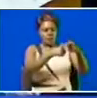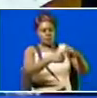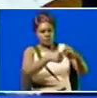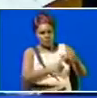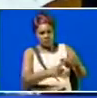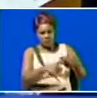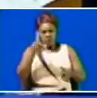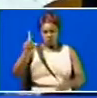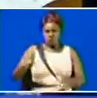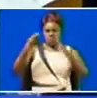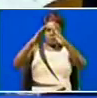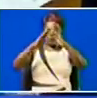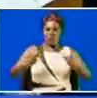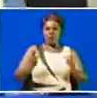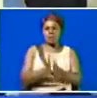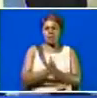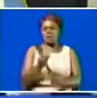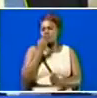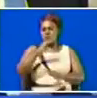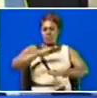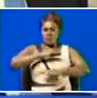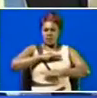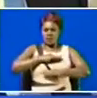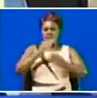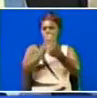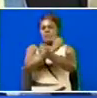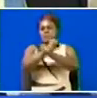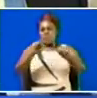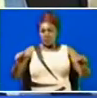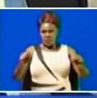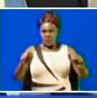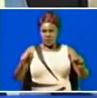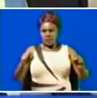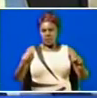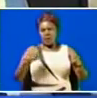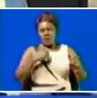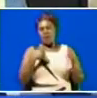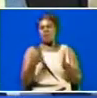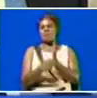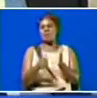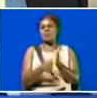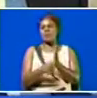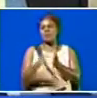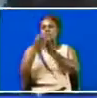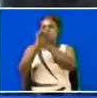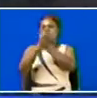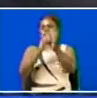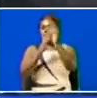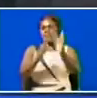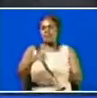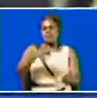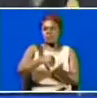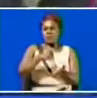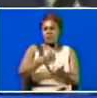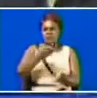industrialization, affordable housing, and food security, the president has been caught in a dilemma as key Jubilee leaders, including